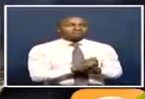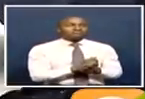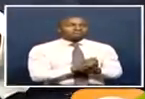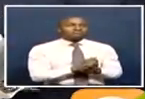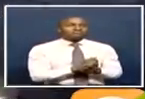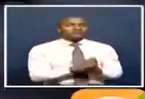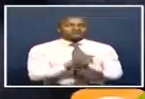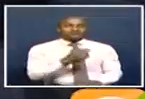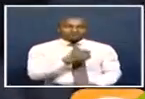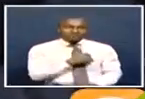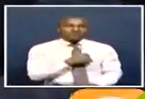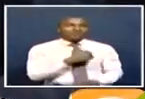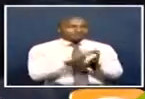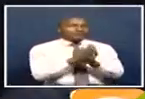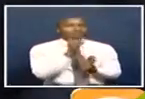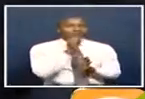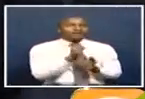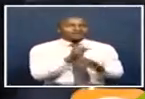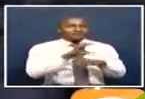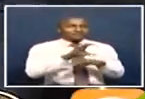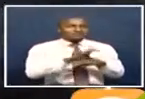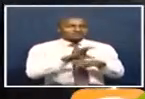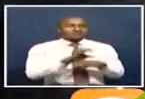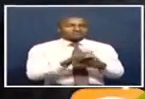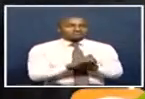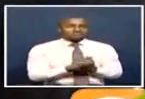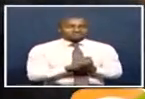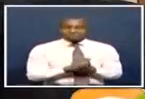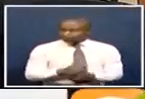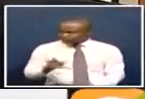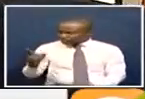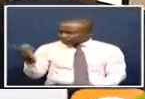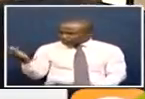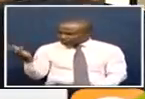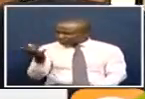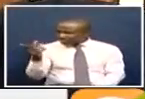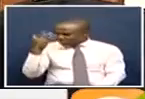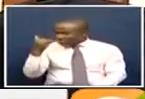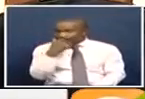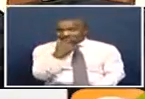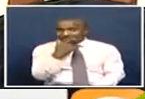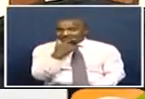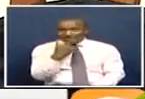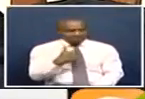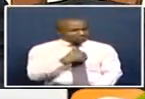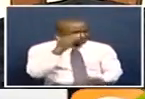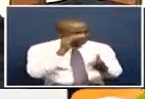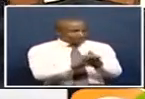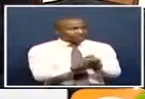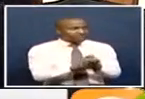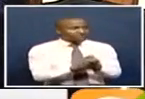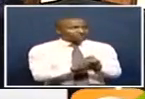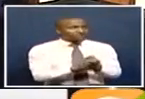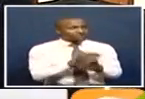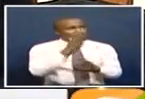be an elder of the church. So you, a catechist. What do you carry that for? What do you carry it around? Because I'm a believer in the works